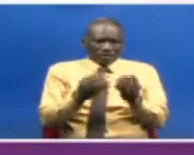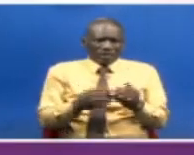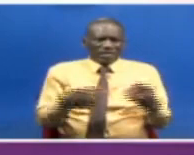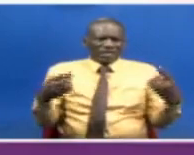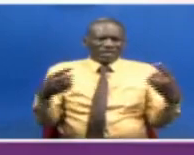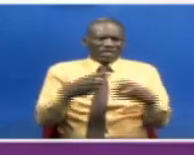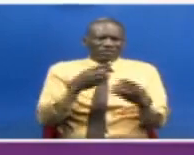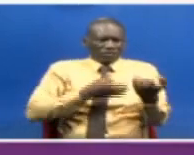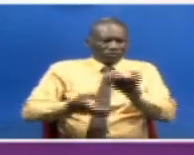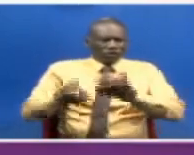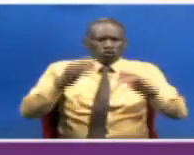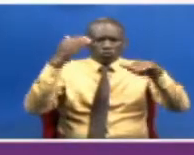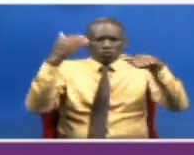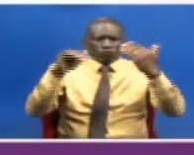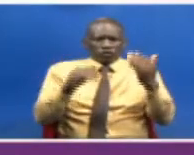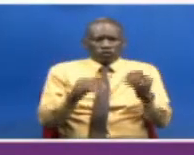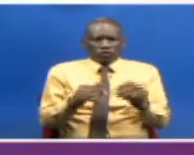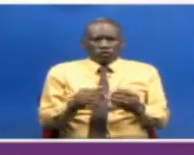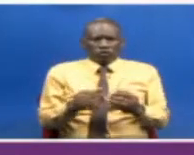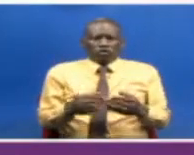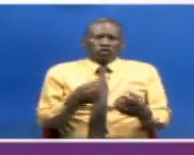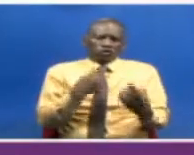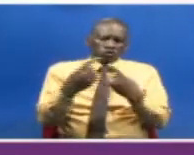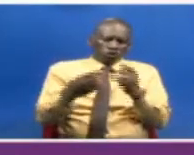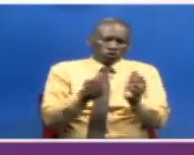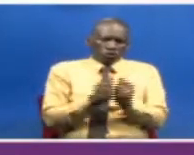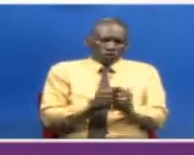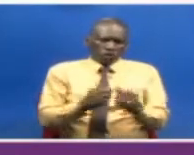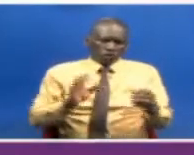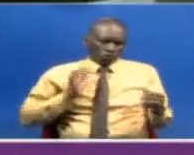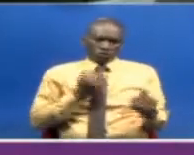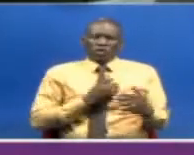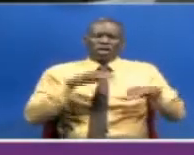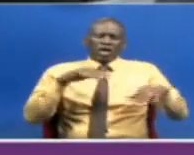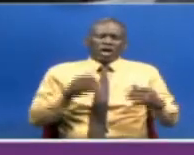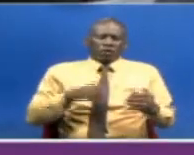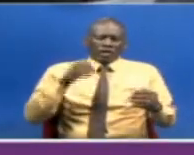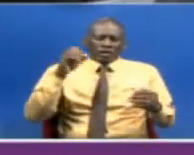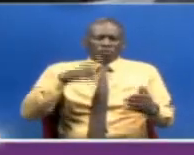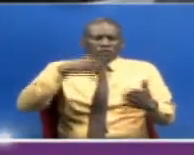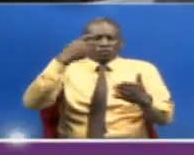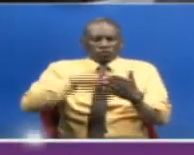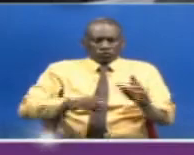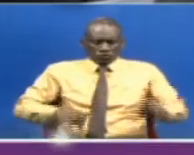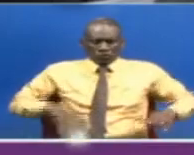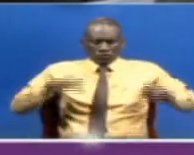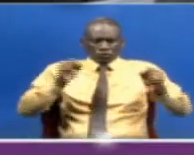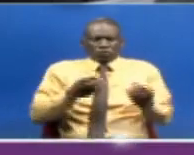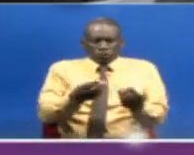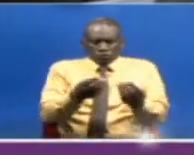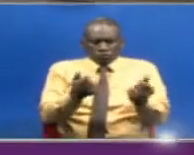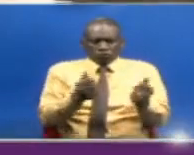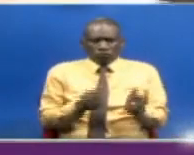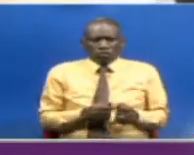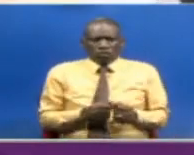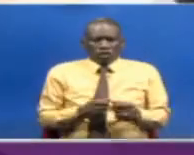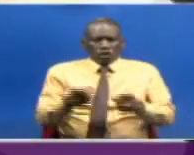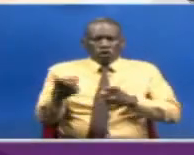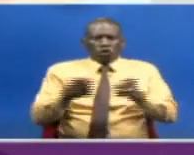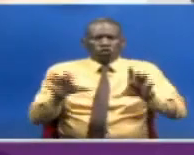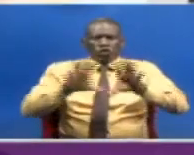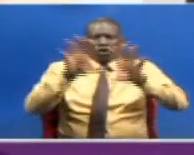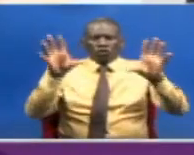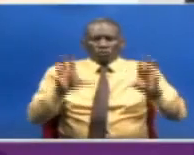economic experts made their submissions on how the skyrocketing cost of living can be lowered. The Controller of Budget,